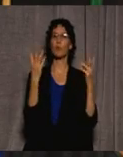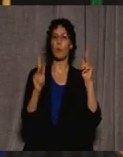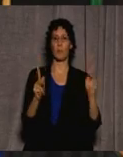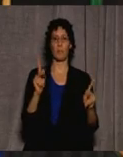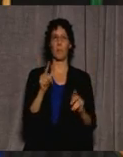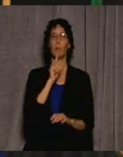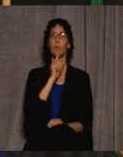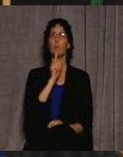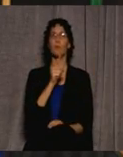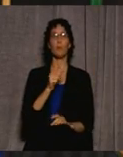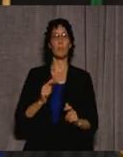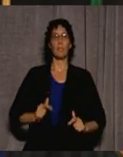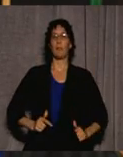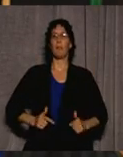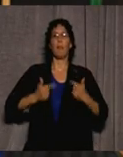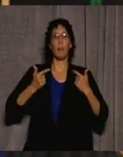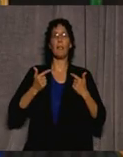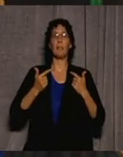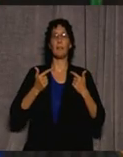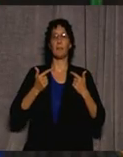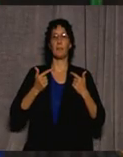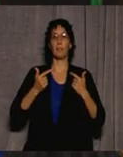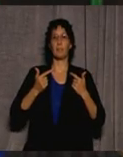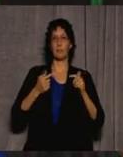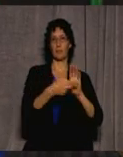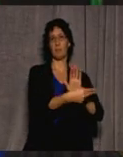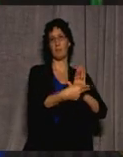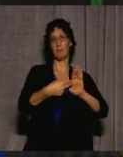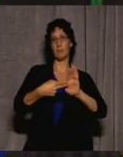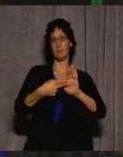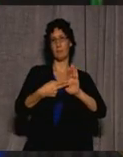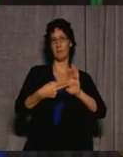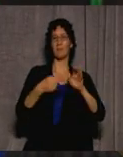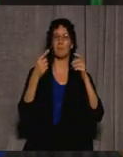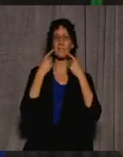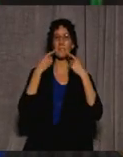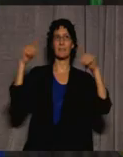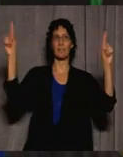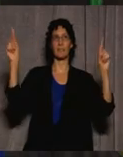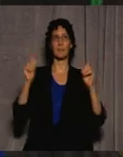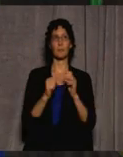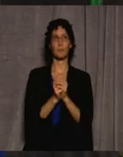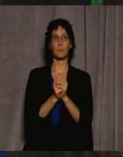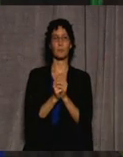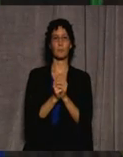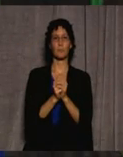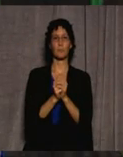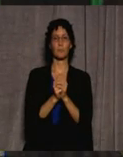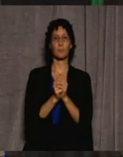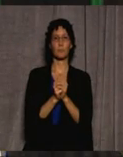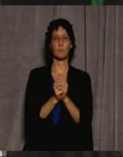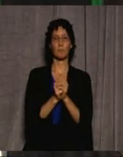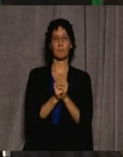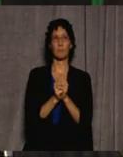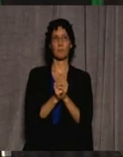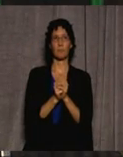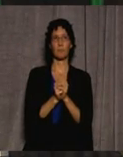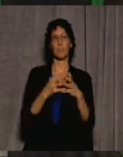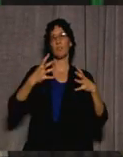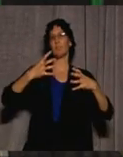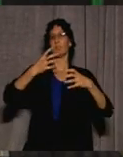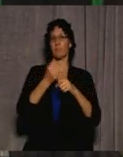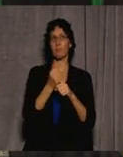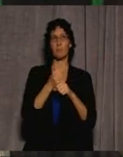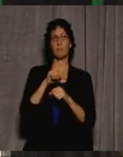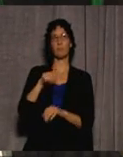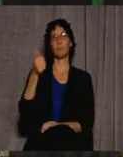live what I think is the definition of to have succeeded. To paraphrase somebody else that I